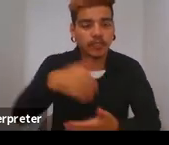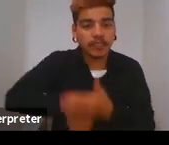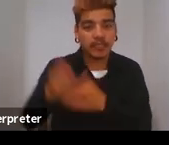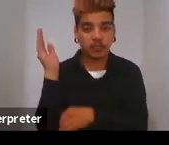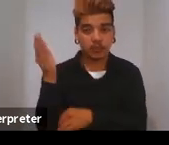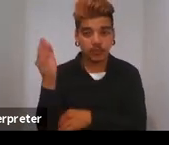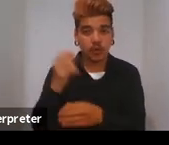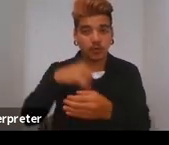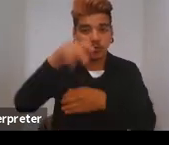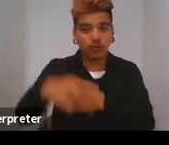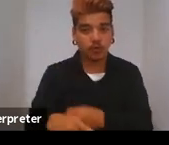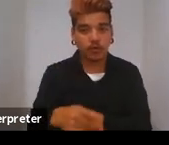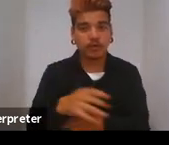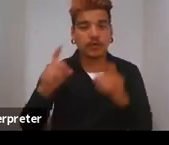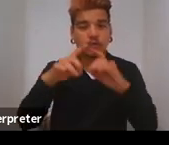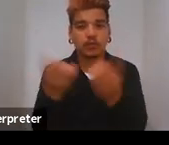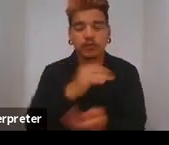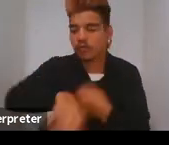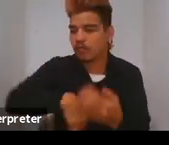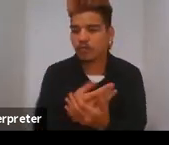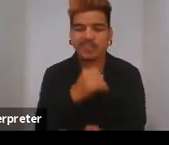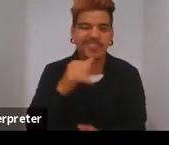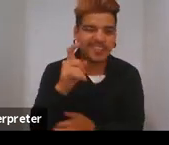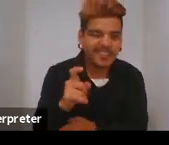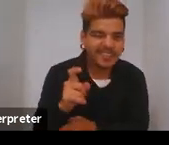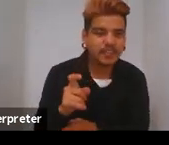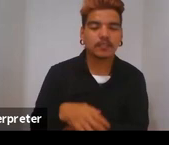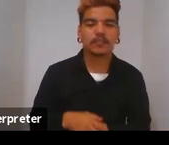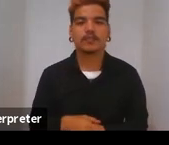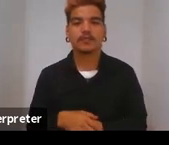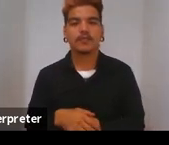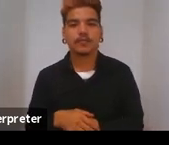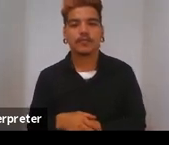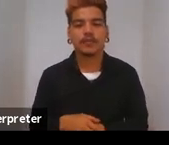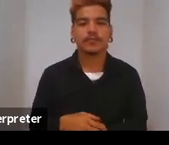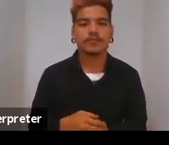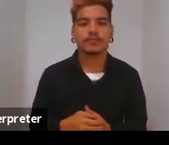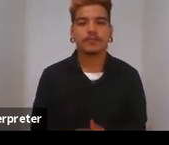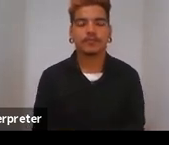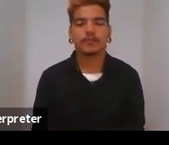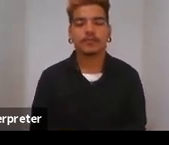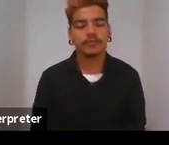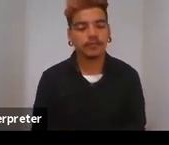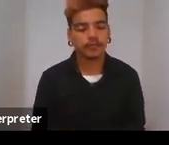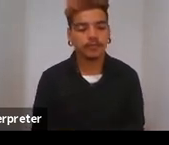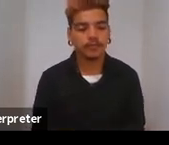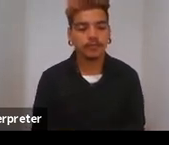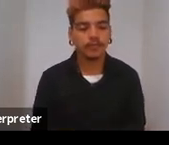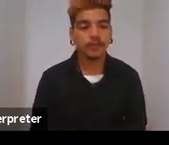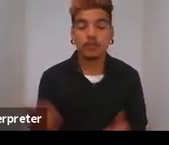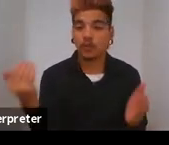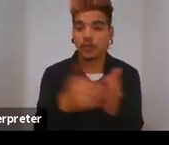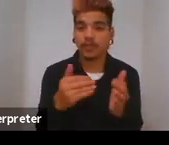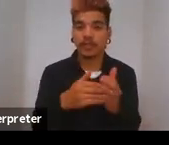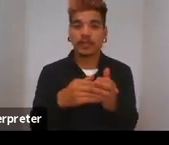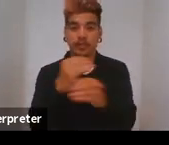program, exhibition are those of the authors and do not necessarily reflect the views of these funding agencies. So again, this web